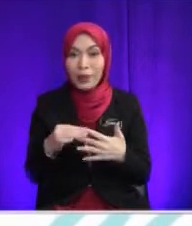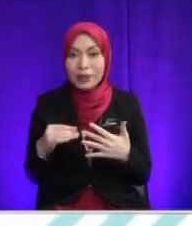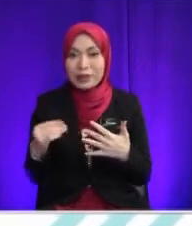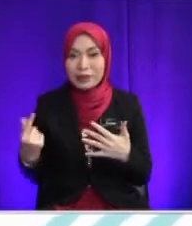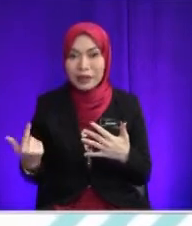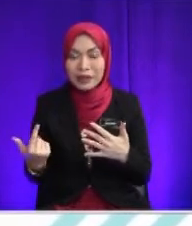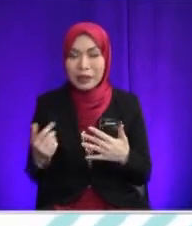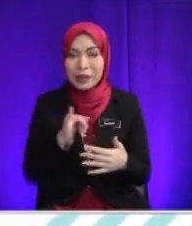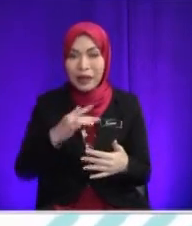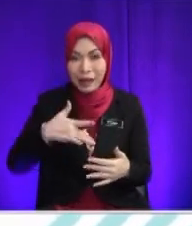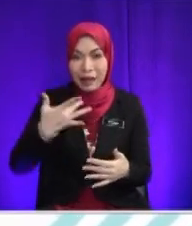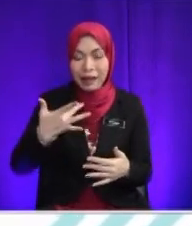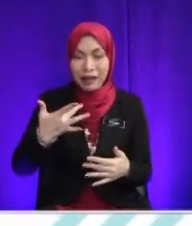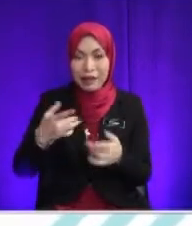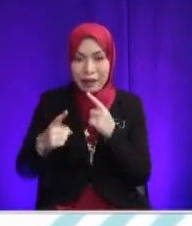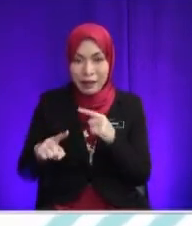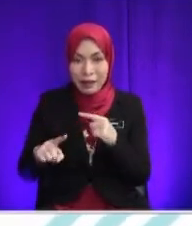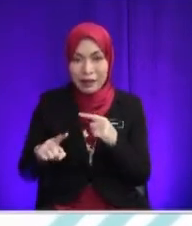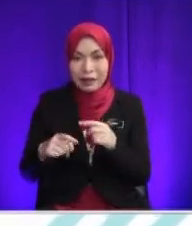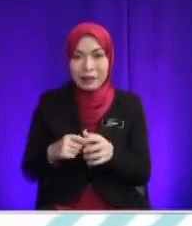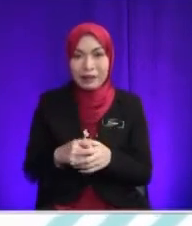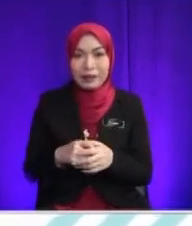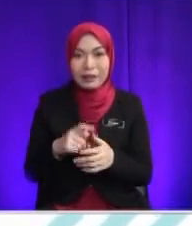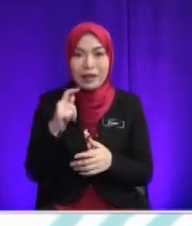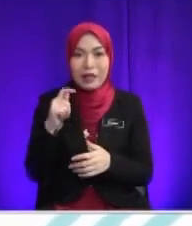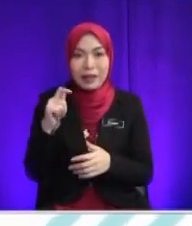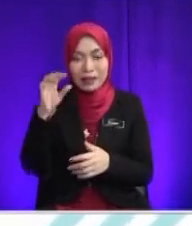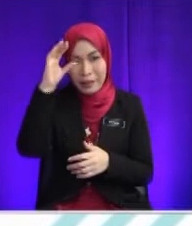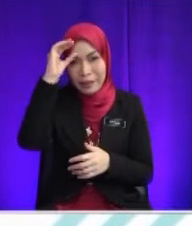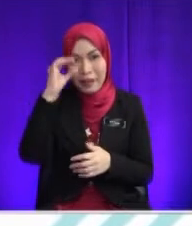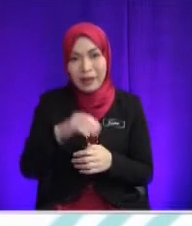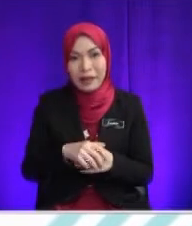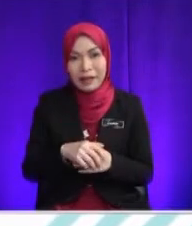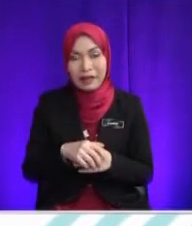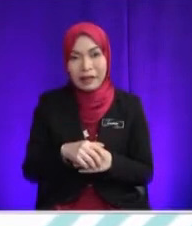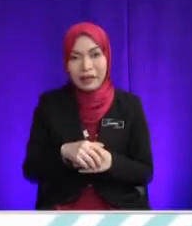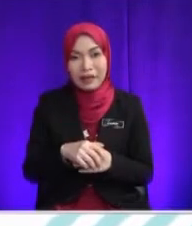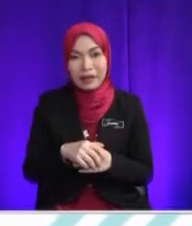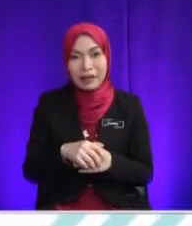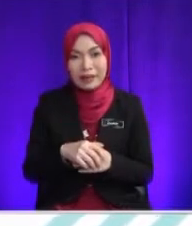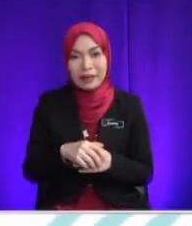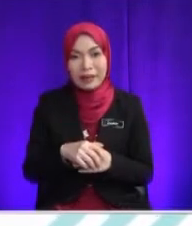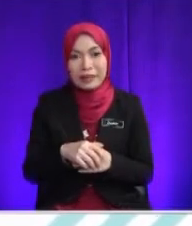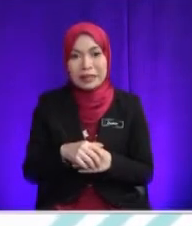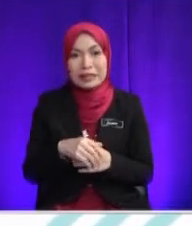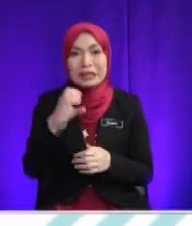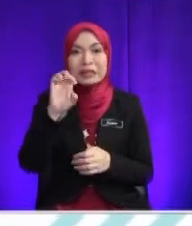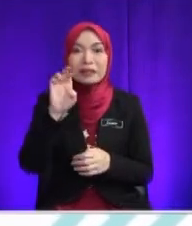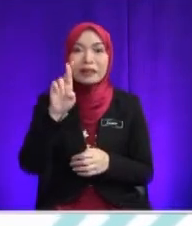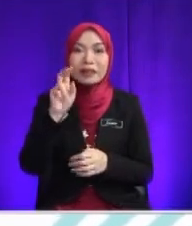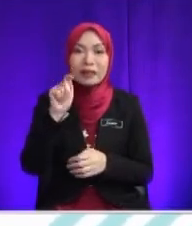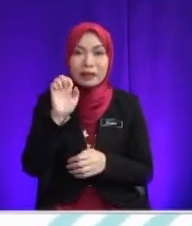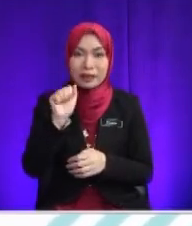I think the answer is the man is certain that the criminal has been arrested. The man is certain that the criminal has